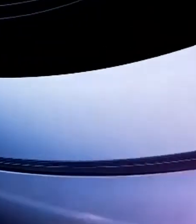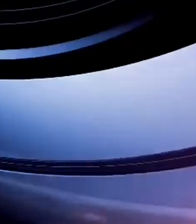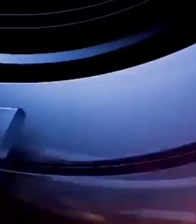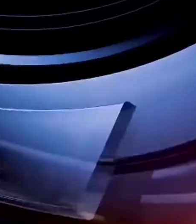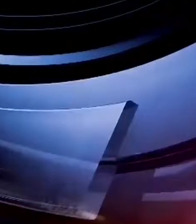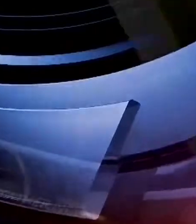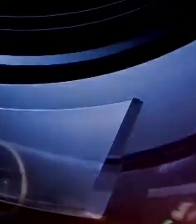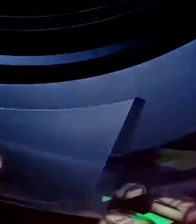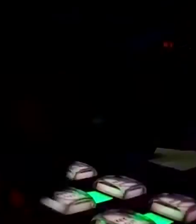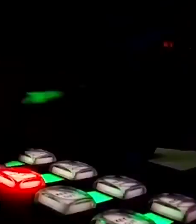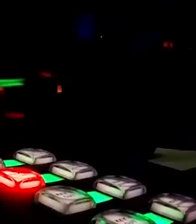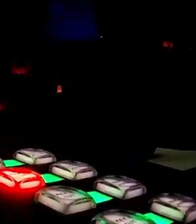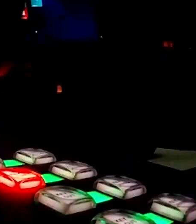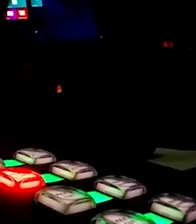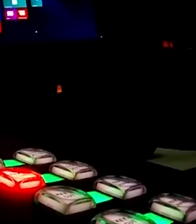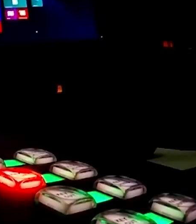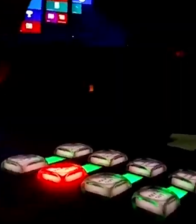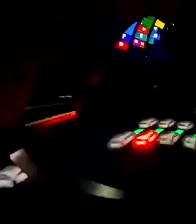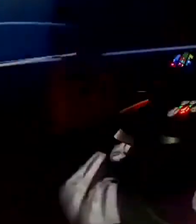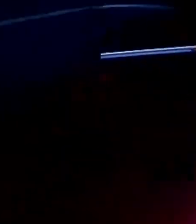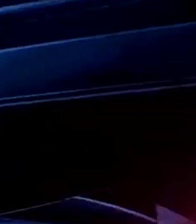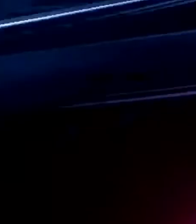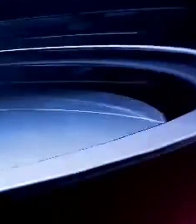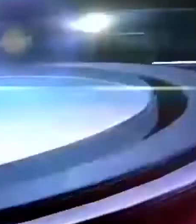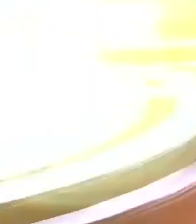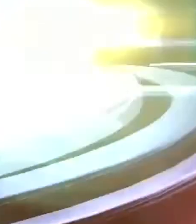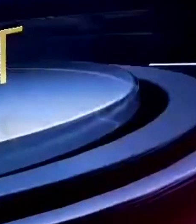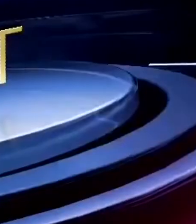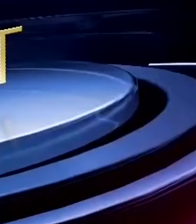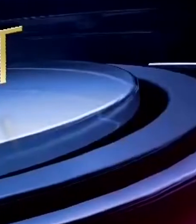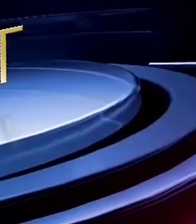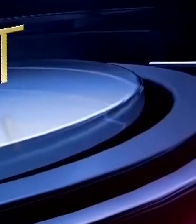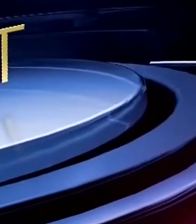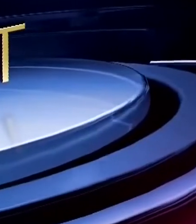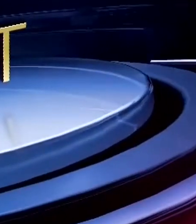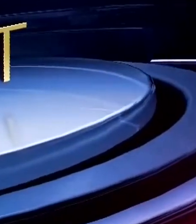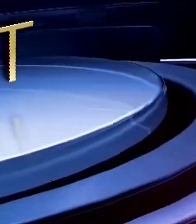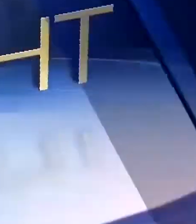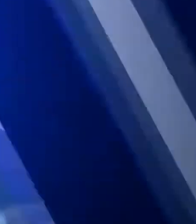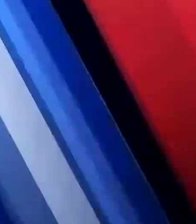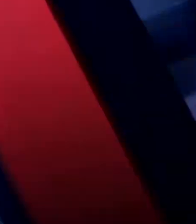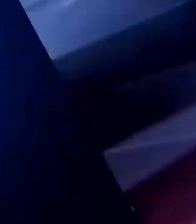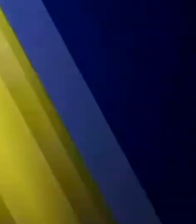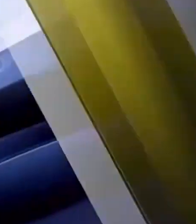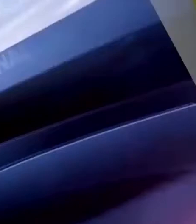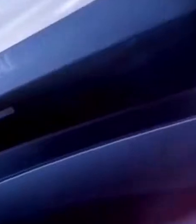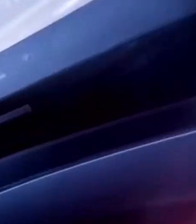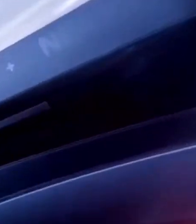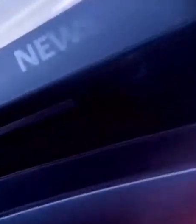Broadcasting from our studios in the Pine St. Michael, this is CBC Newsnight, starting now.